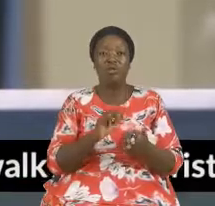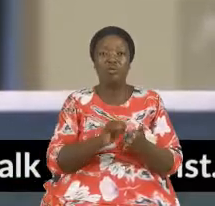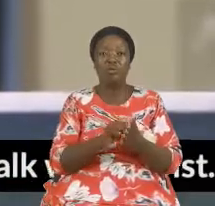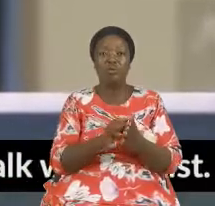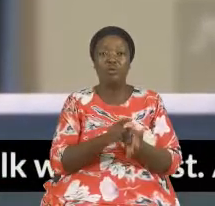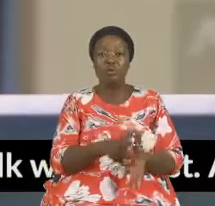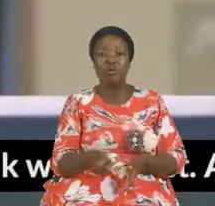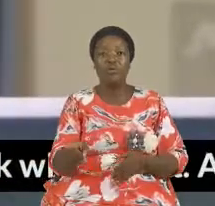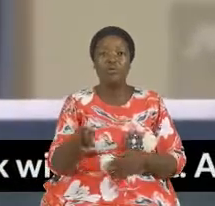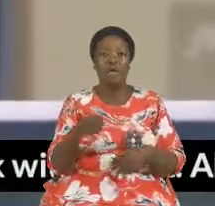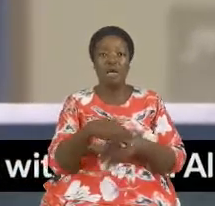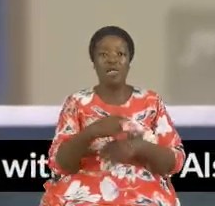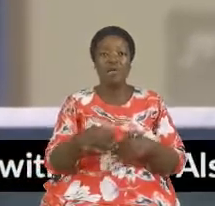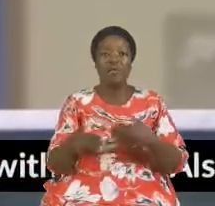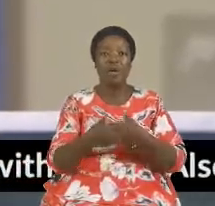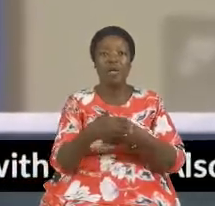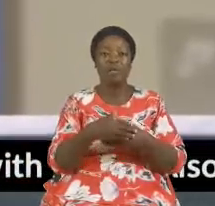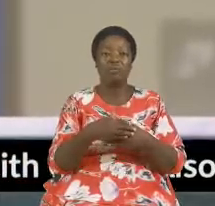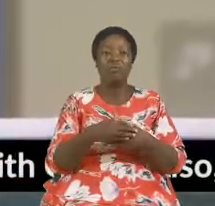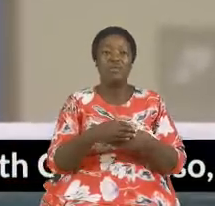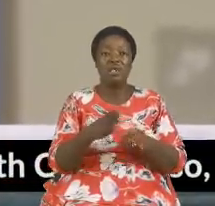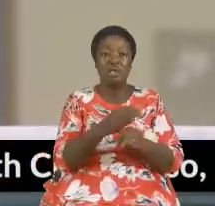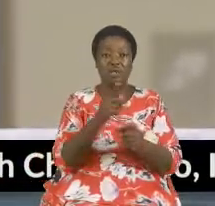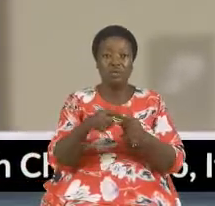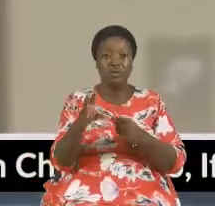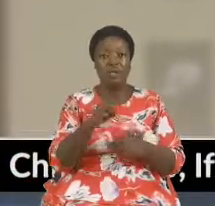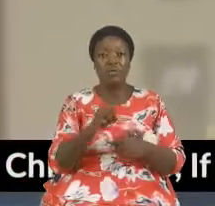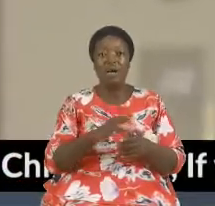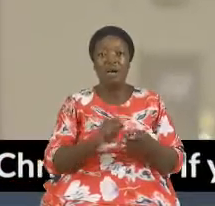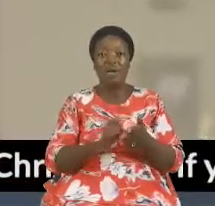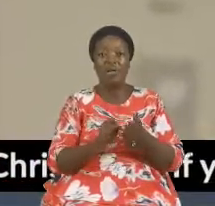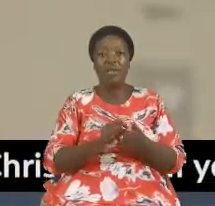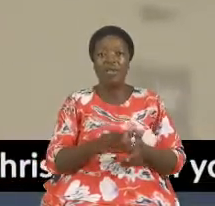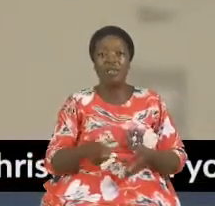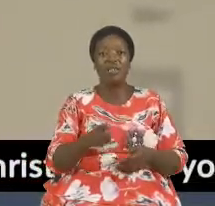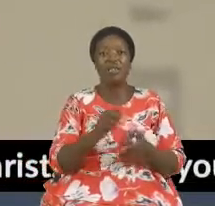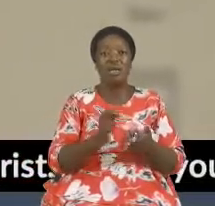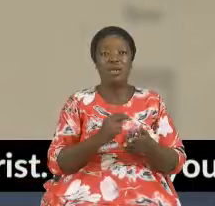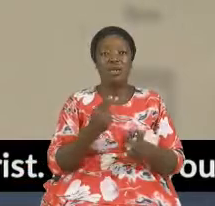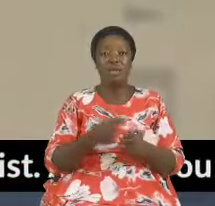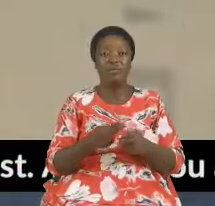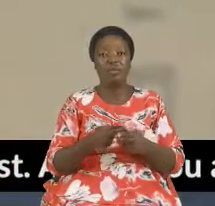Make sure those at the very back, you get to them.